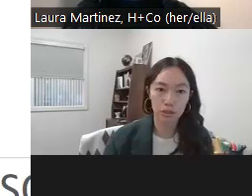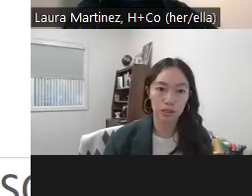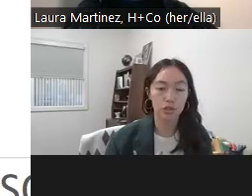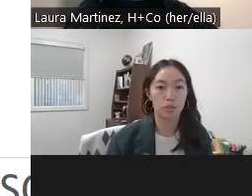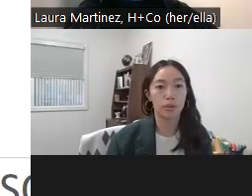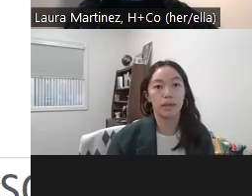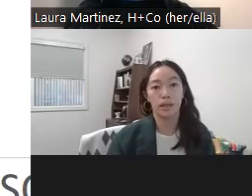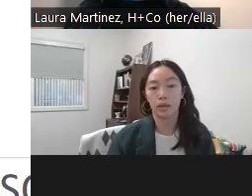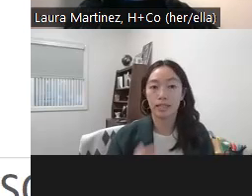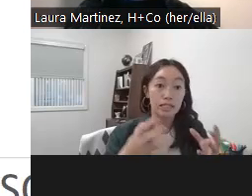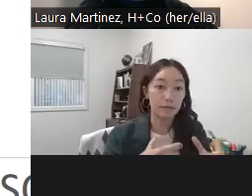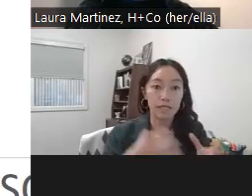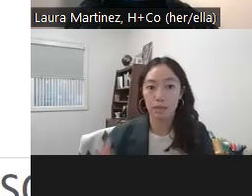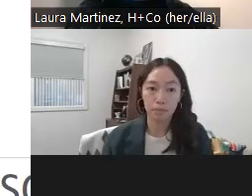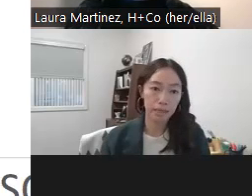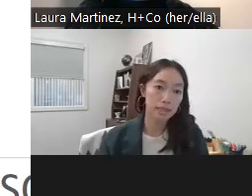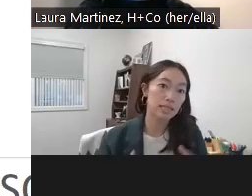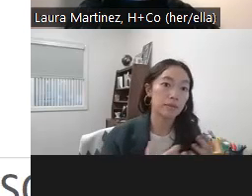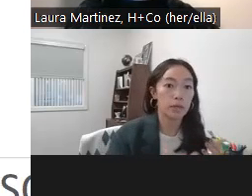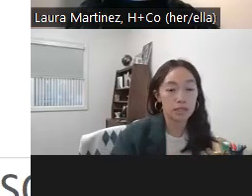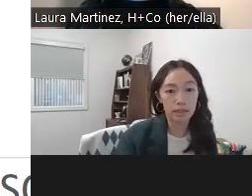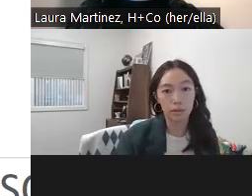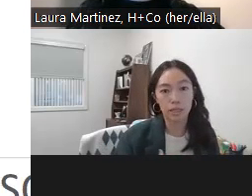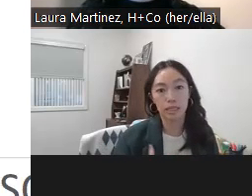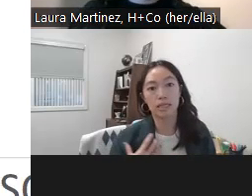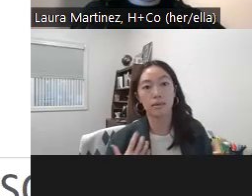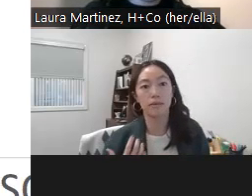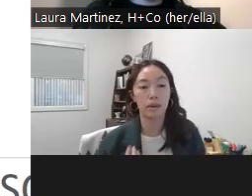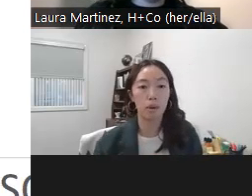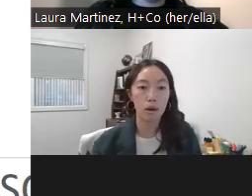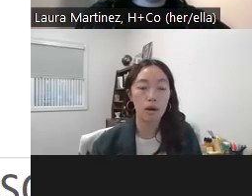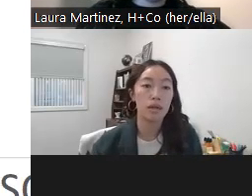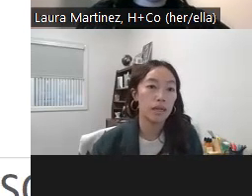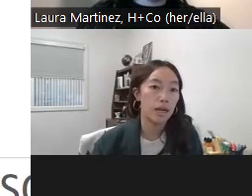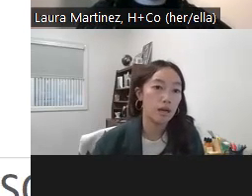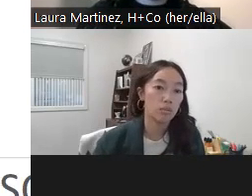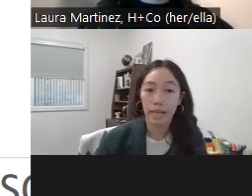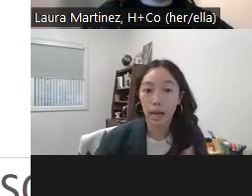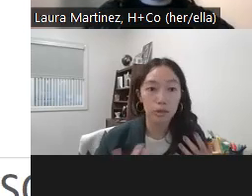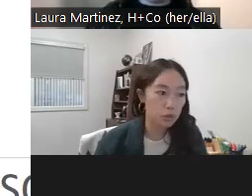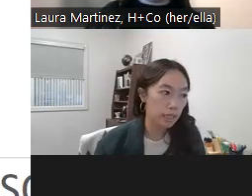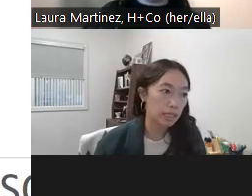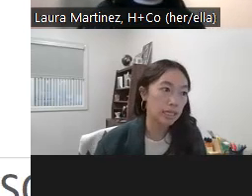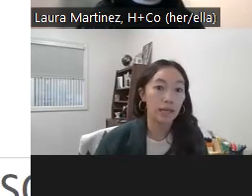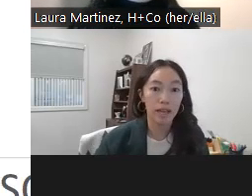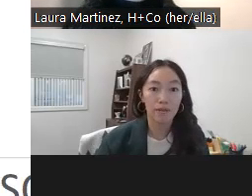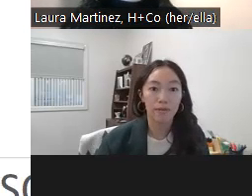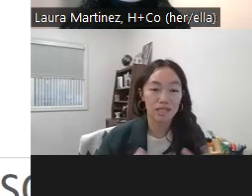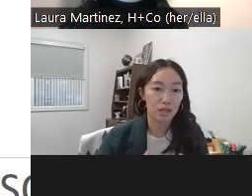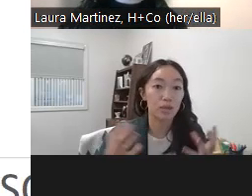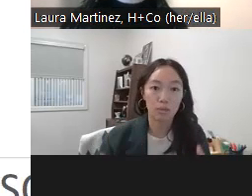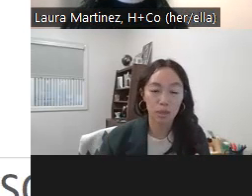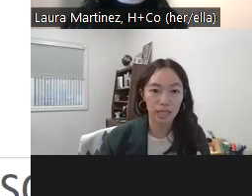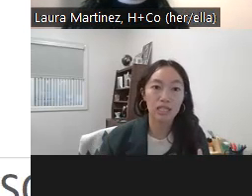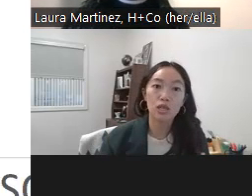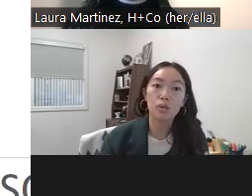these measures in the CERP that are in these different types of buckets. Some of them are incentives related, some of them are like outreach related, and we have